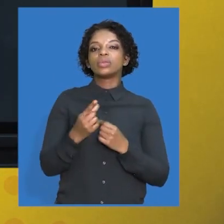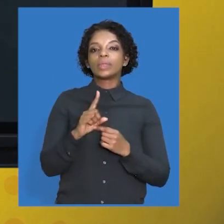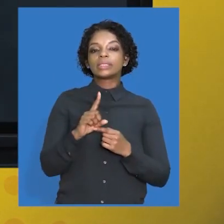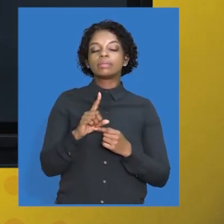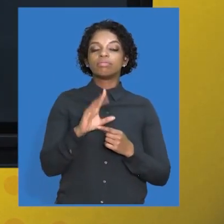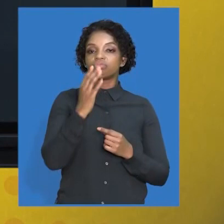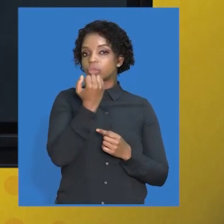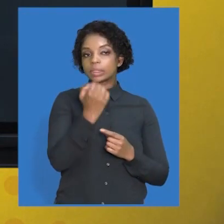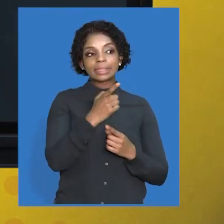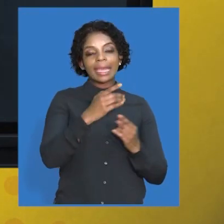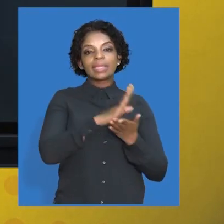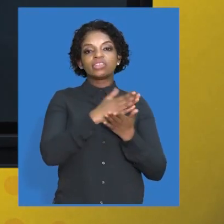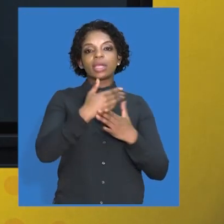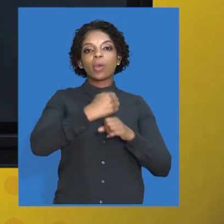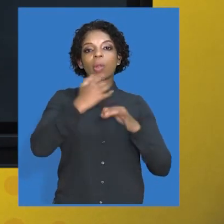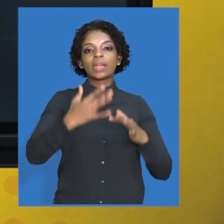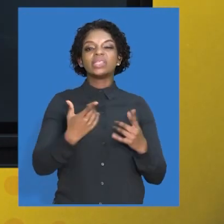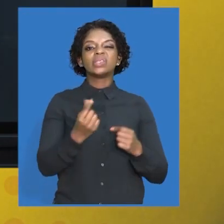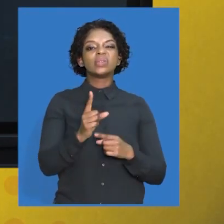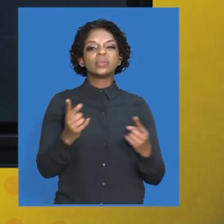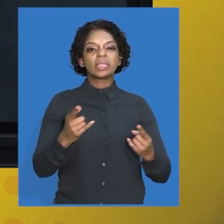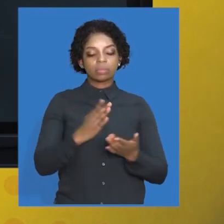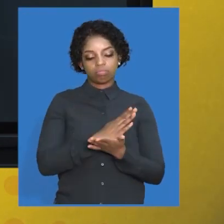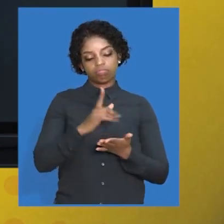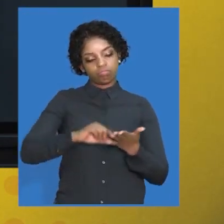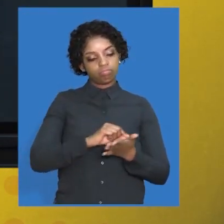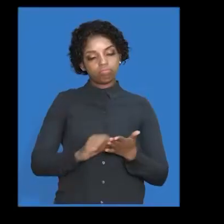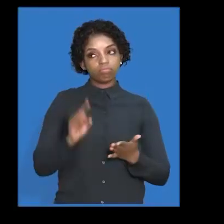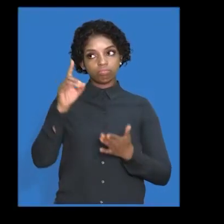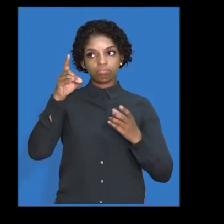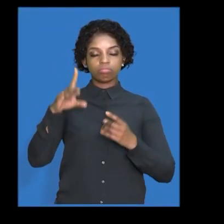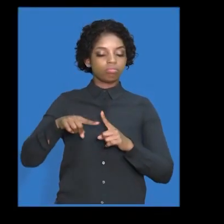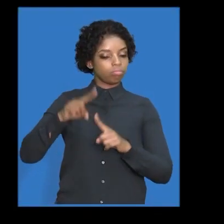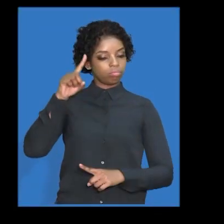the shareholders can vote to have the directors removed from the company.